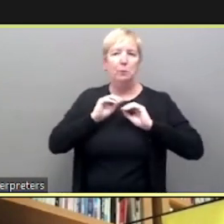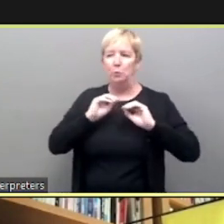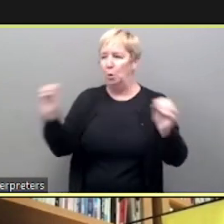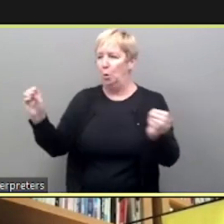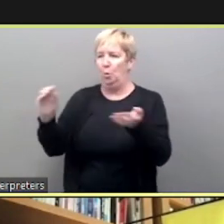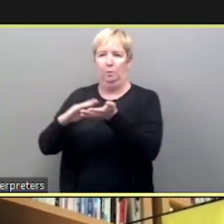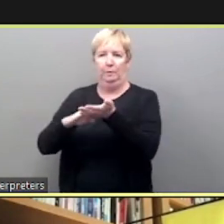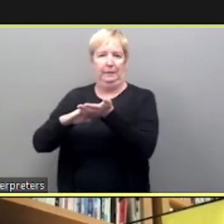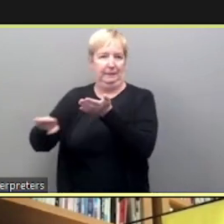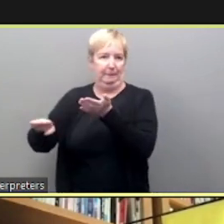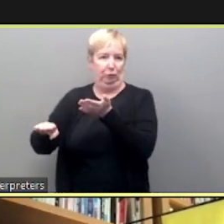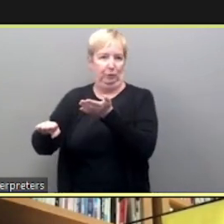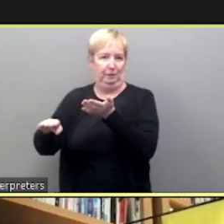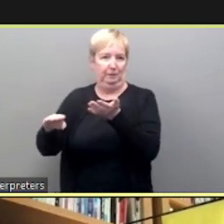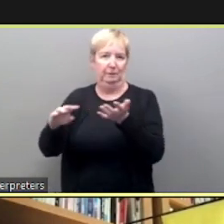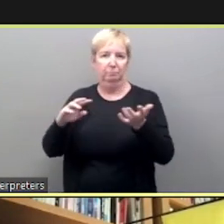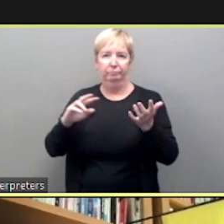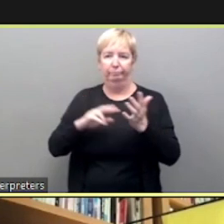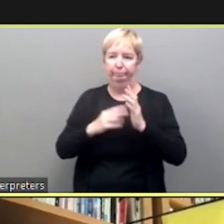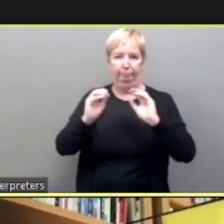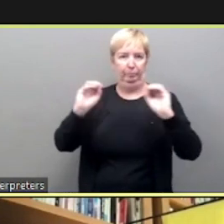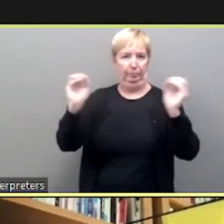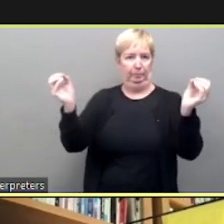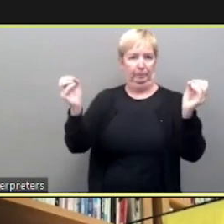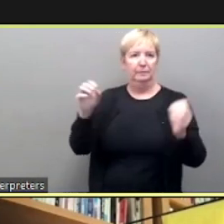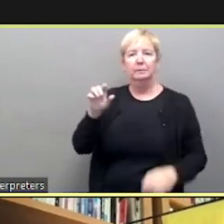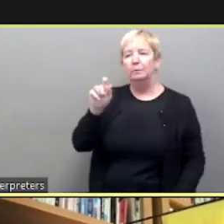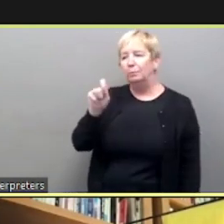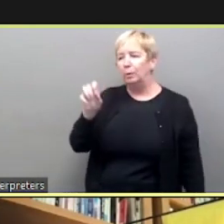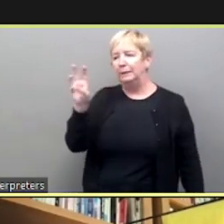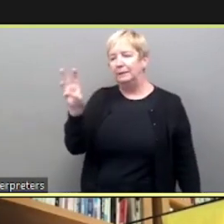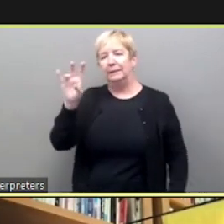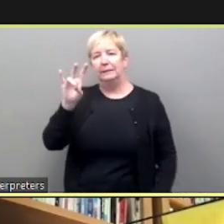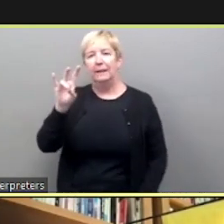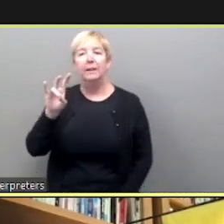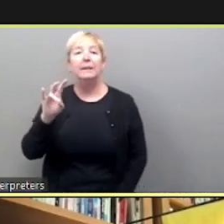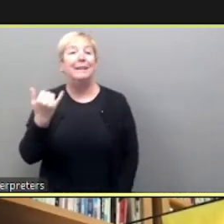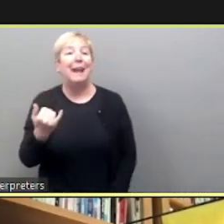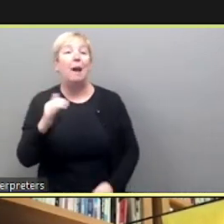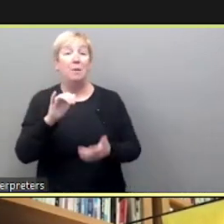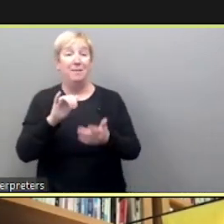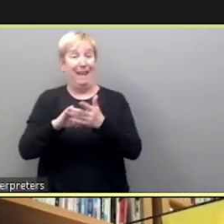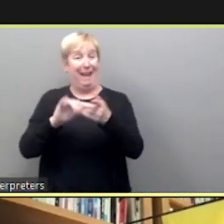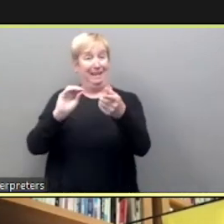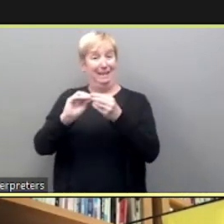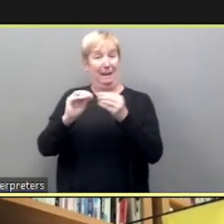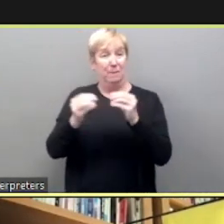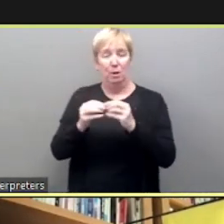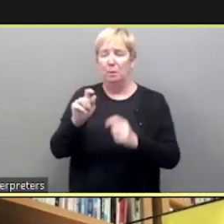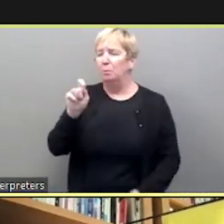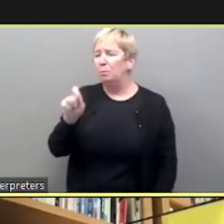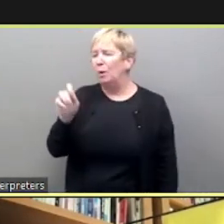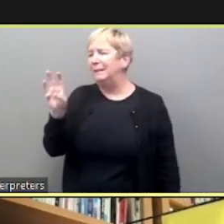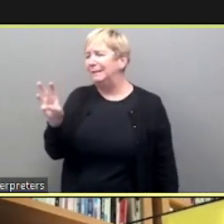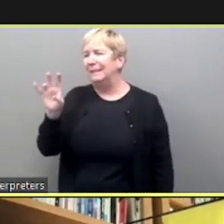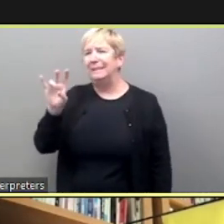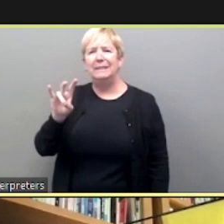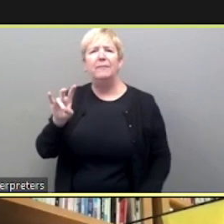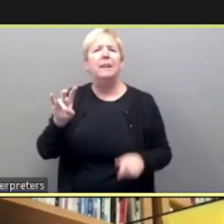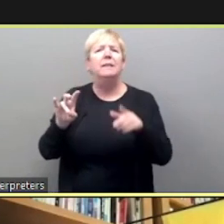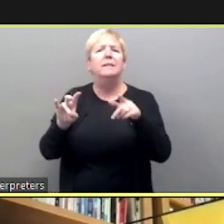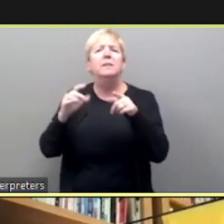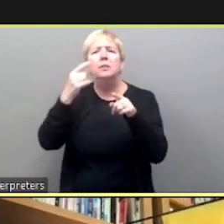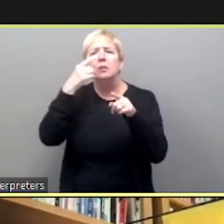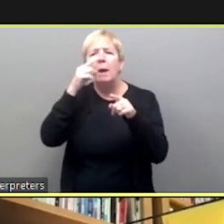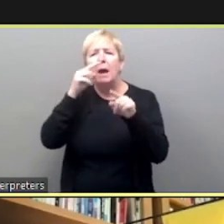or an exemption. And so, and it's gotten to the point that that number is so small. Brianna, if you can point to the red bar on